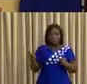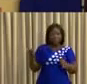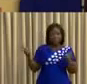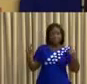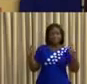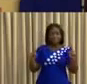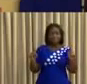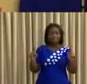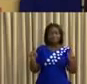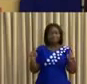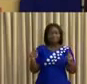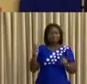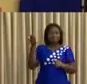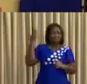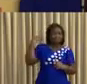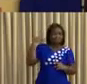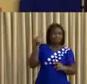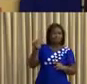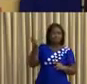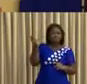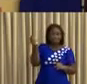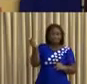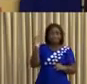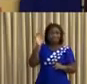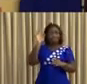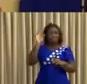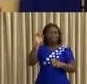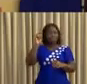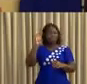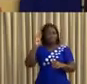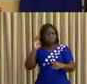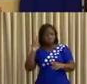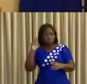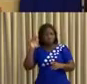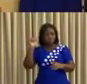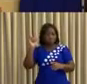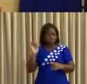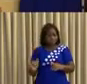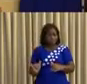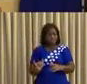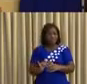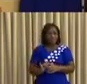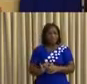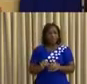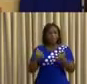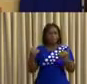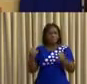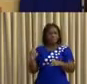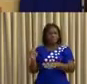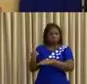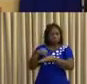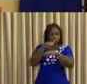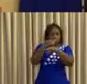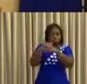since 21st February 2019, to meet this objective. Deployments of soldiers